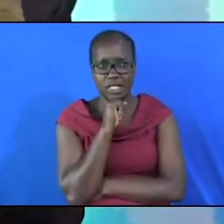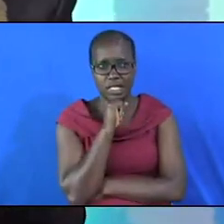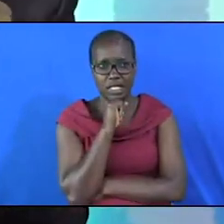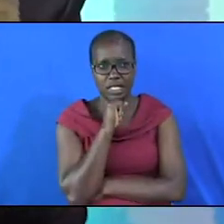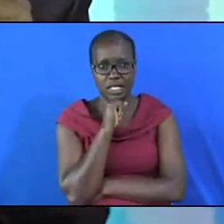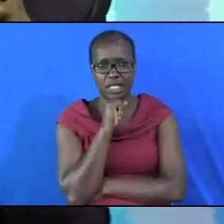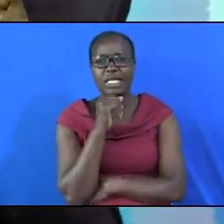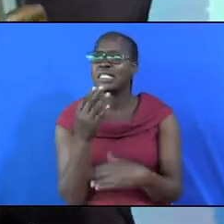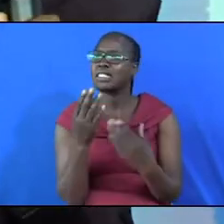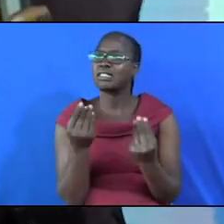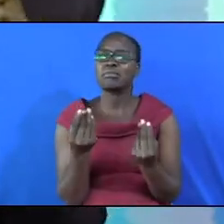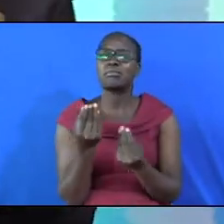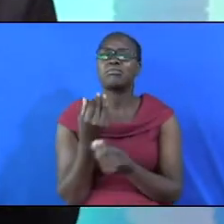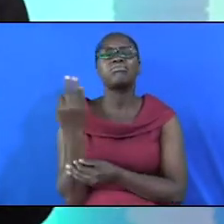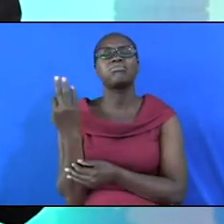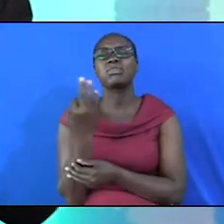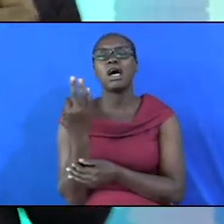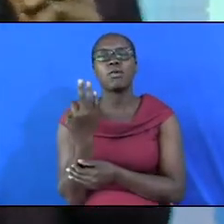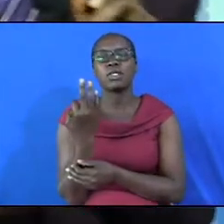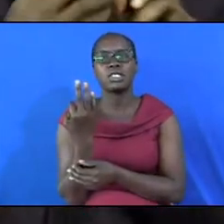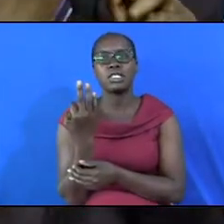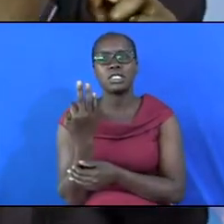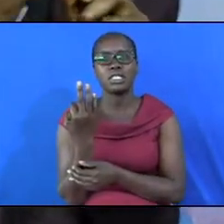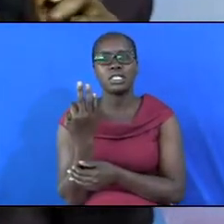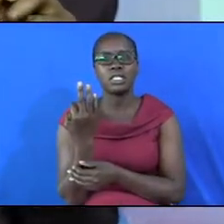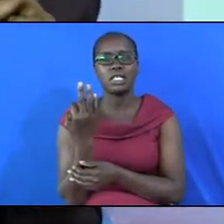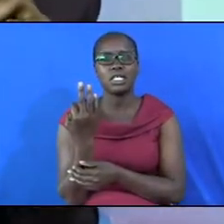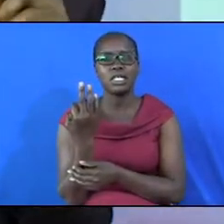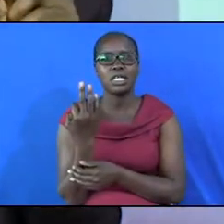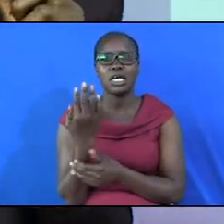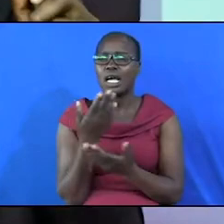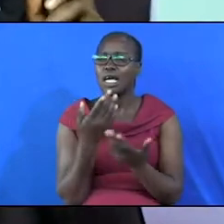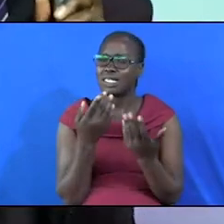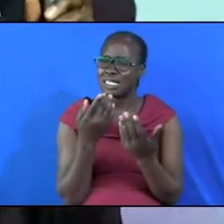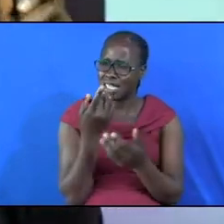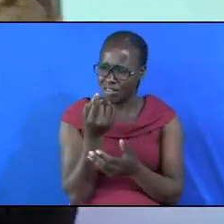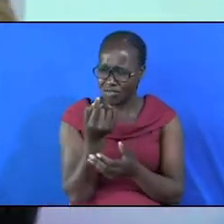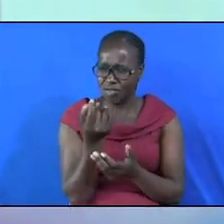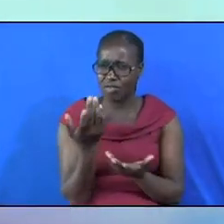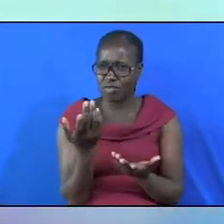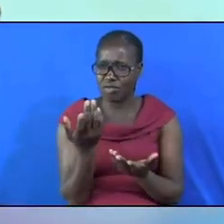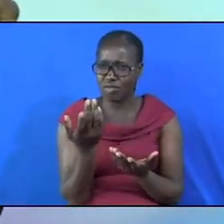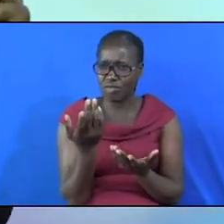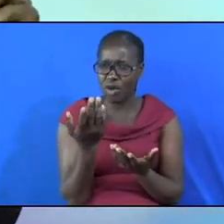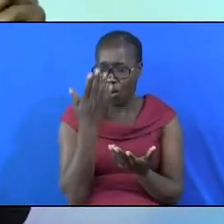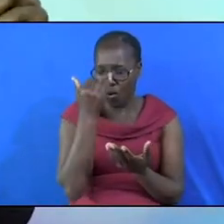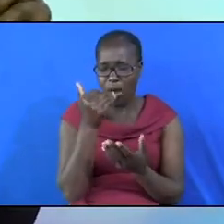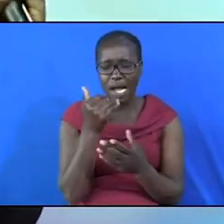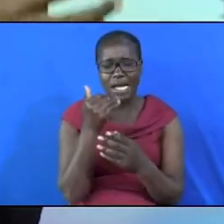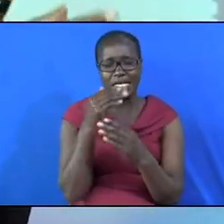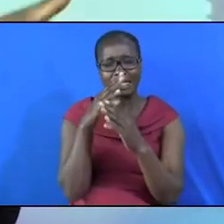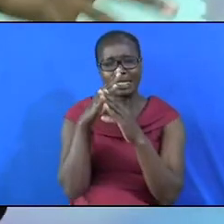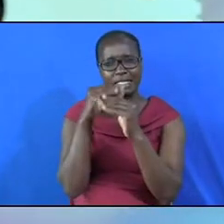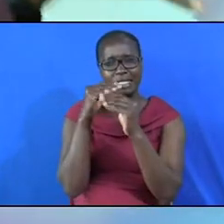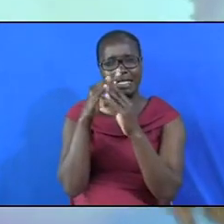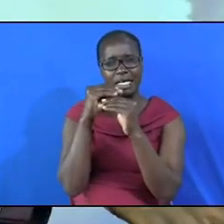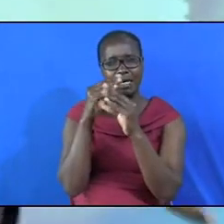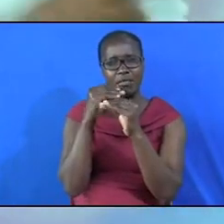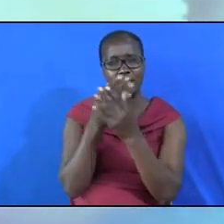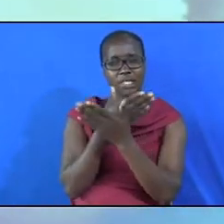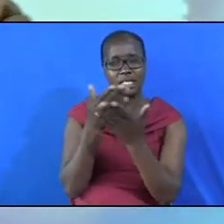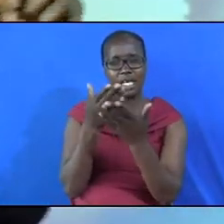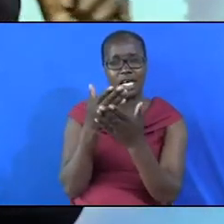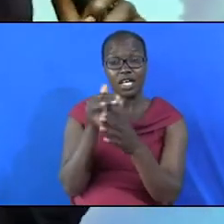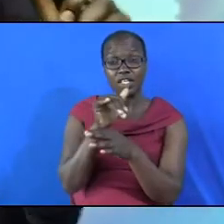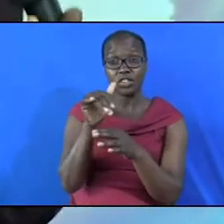These are very simple sermon. All the good men will be missed. Because when the trumpet sound, even those who are in the